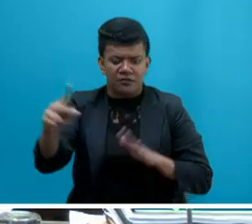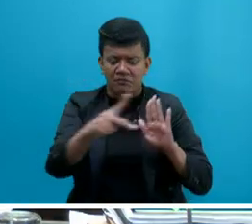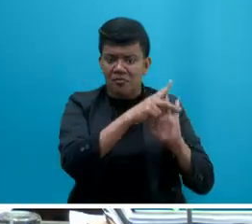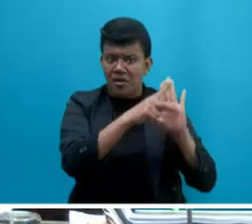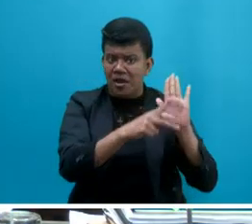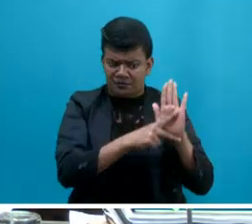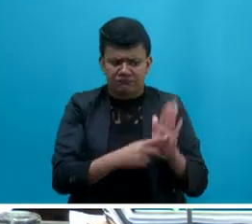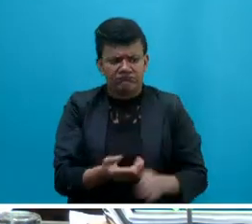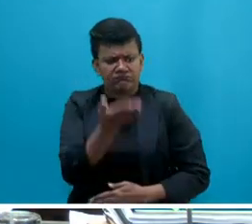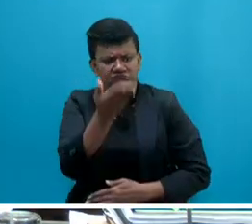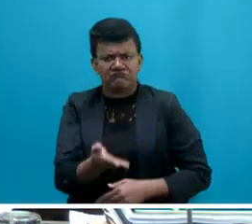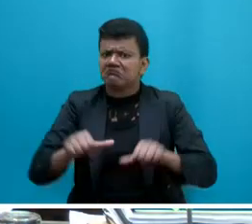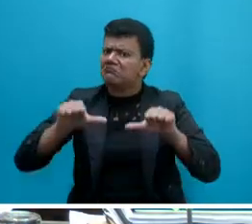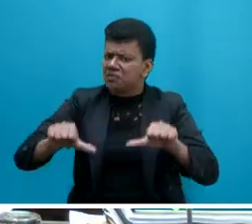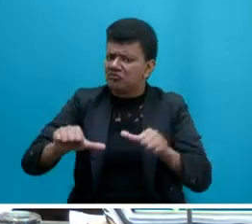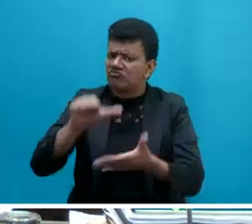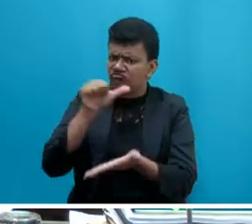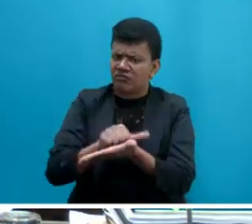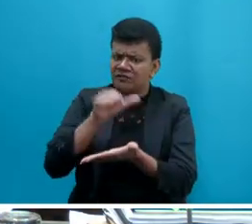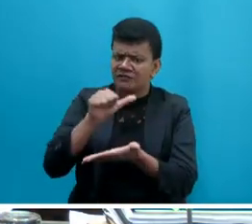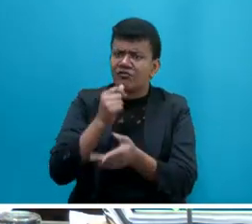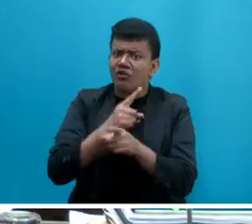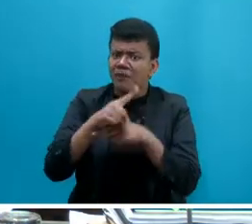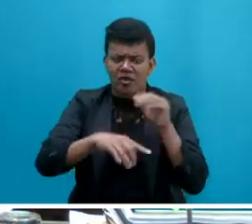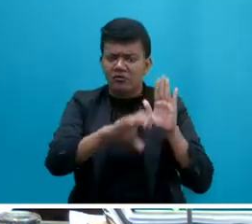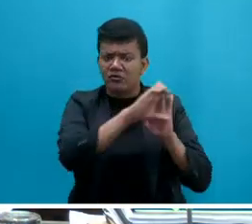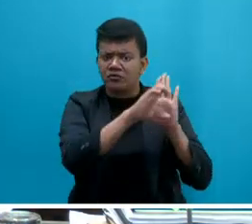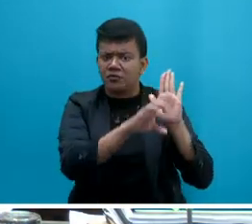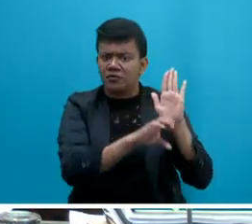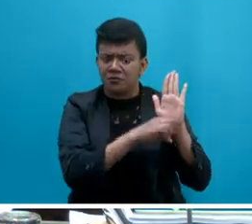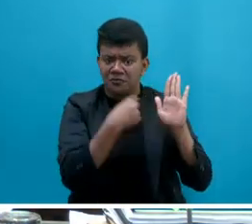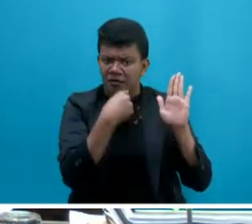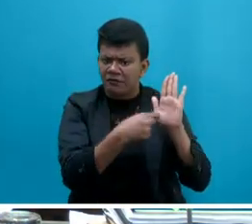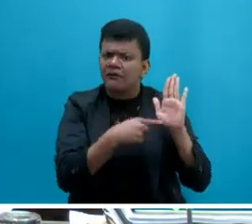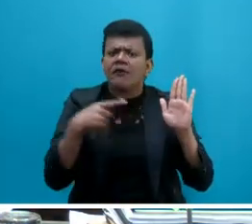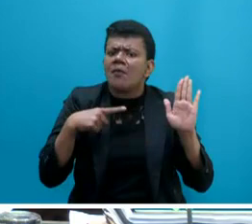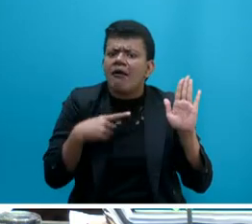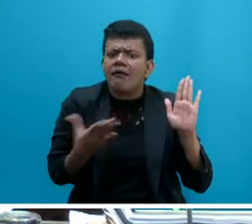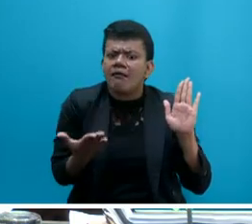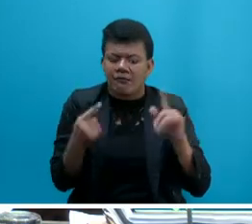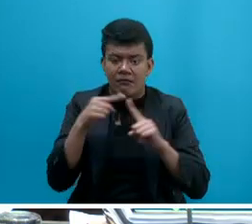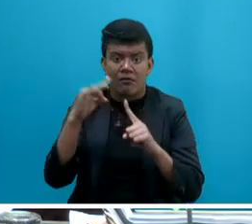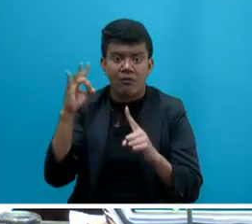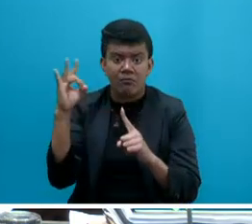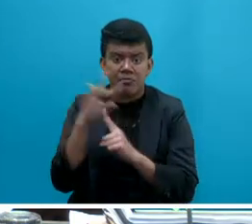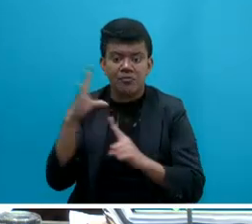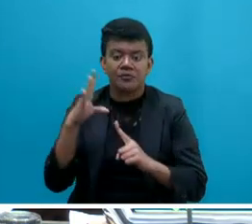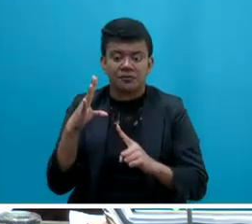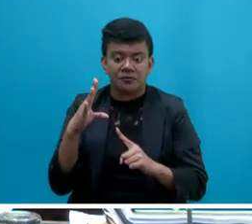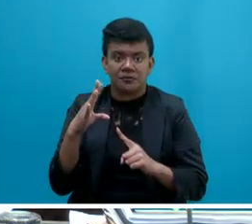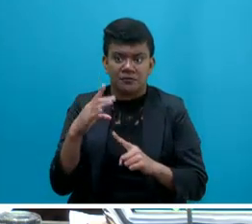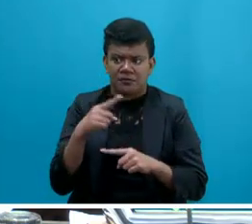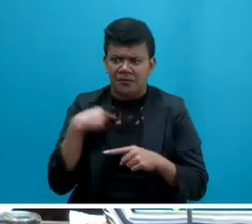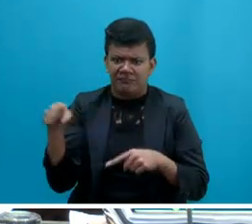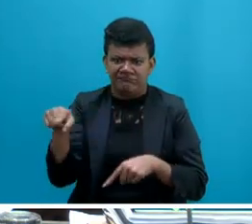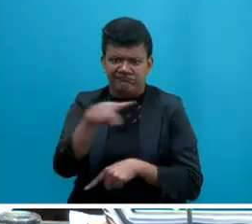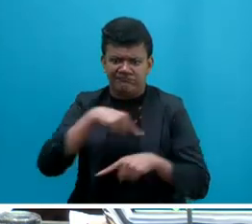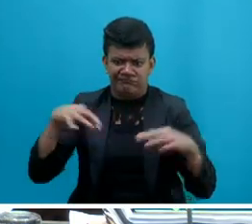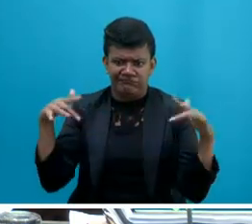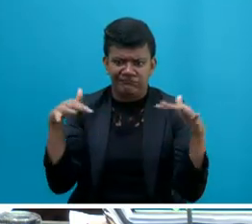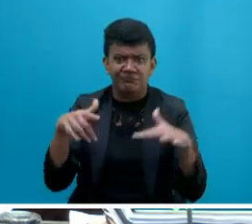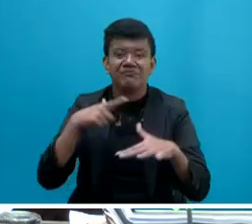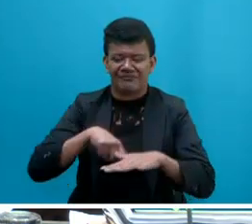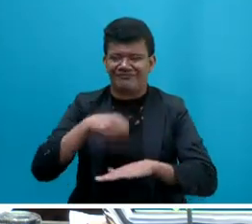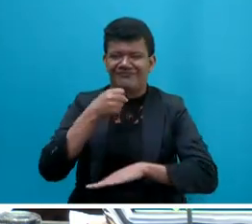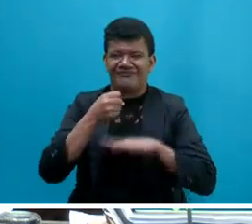rightly mentioned the importance of our Constitution. We are all in this August House because of it, and our services is